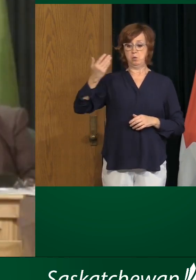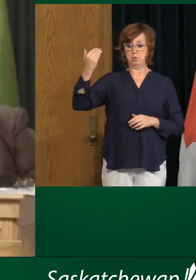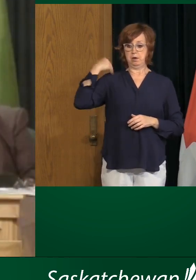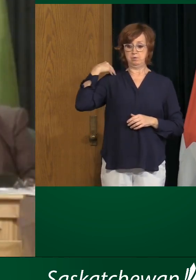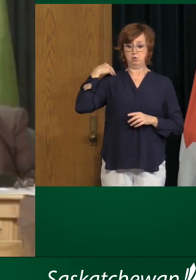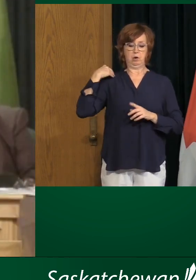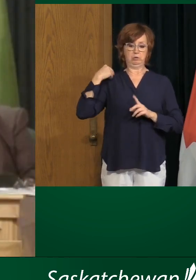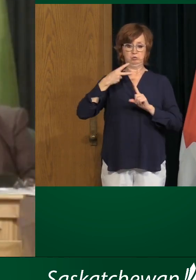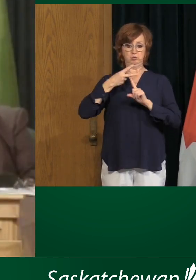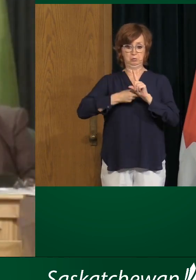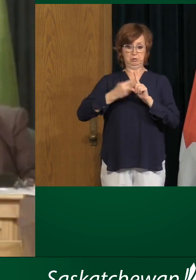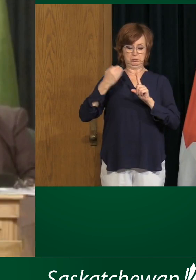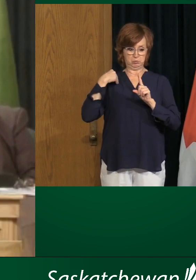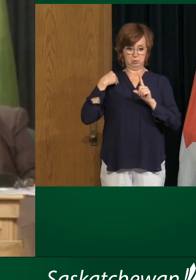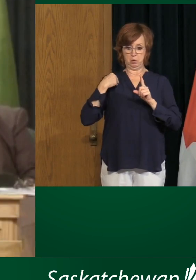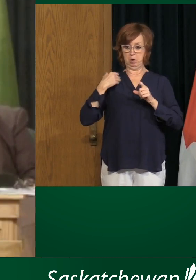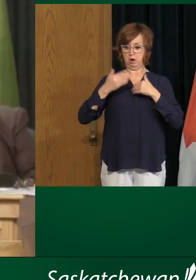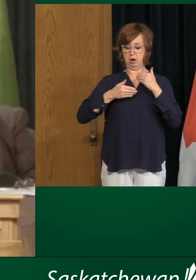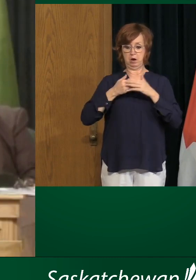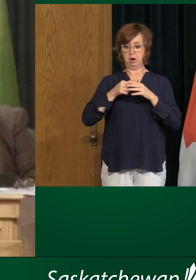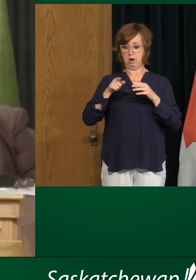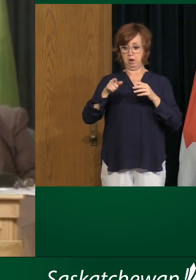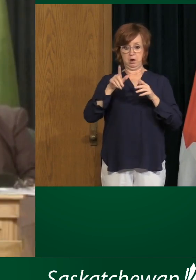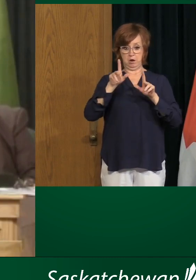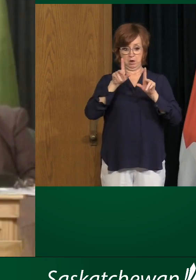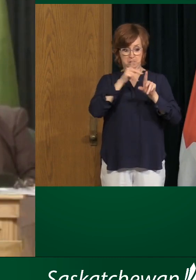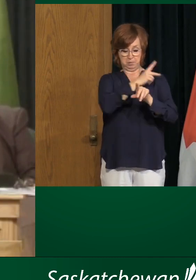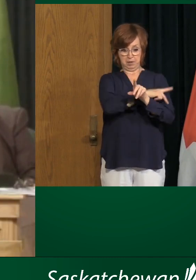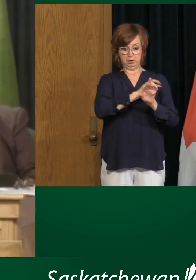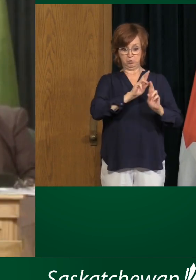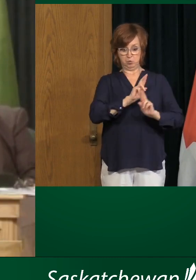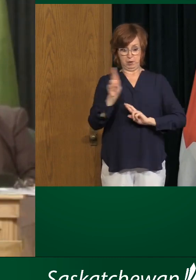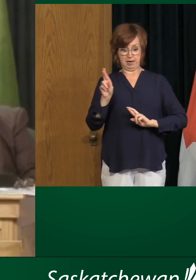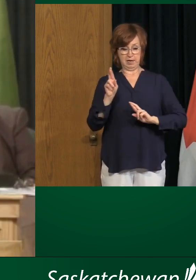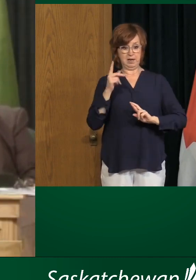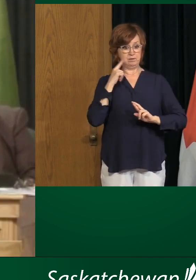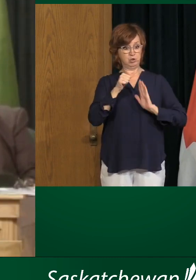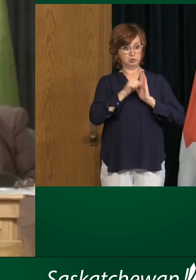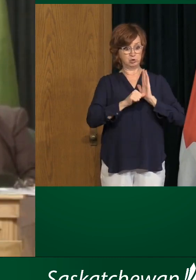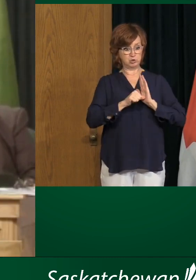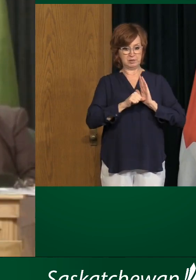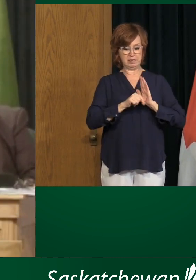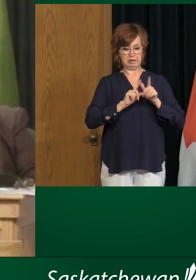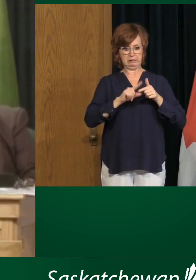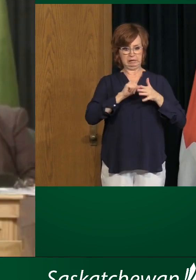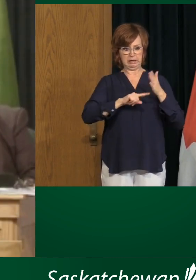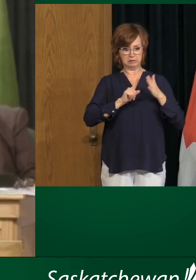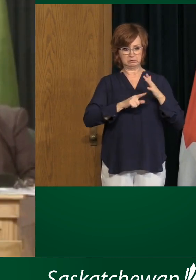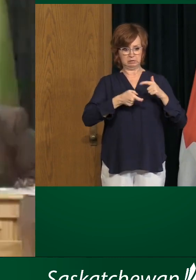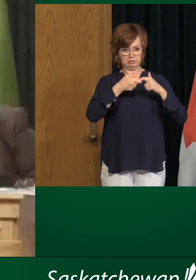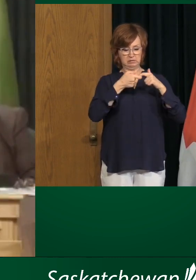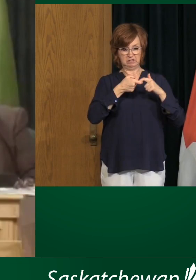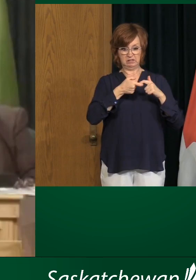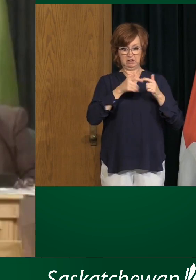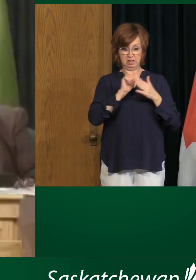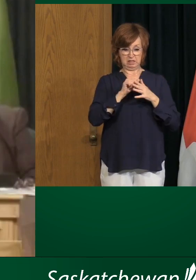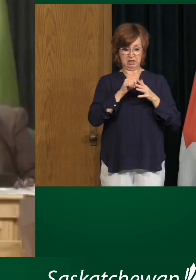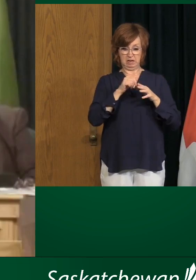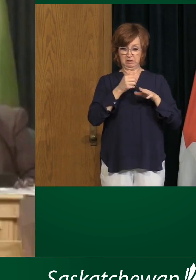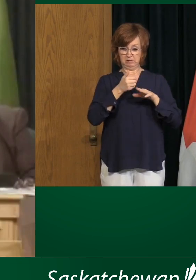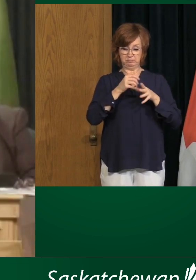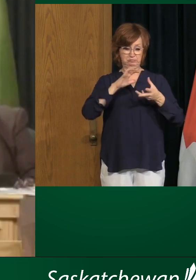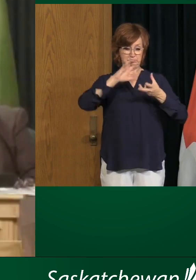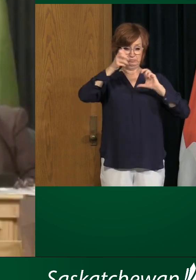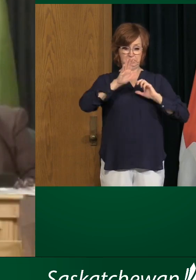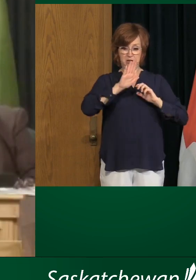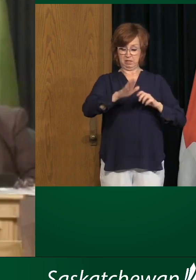postponed because of these delays in like a coordinated way? And are you able to provide any data about how many of them